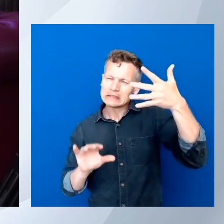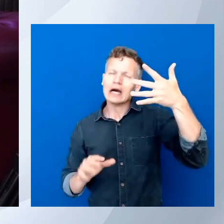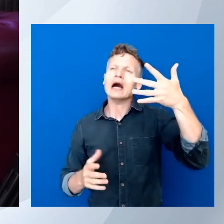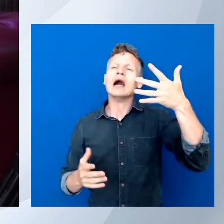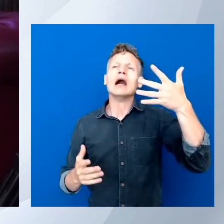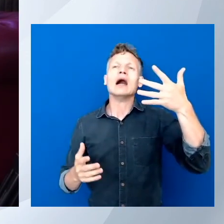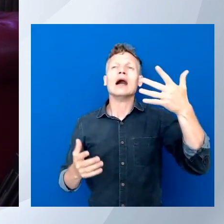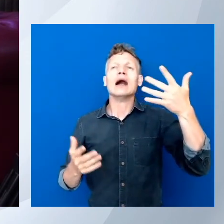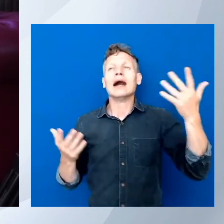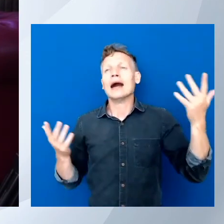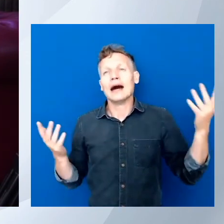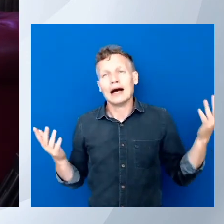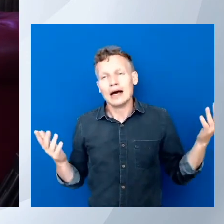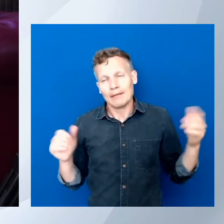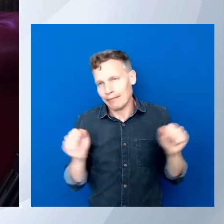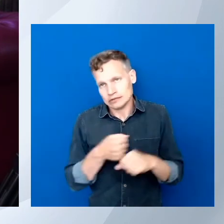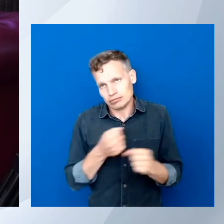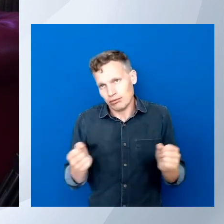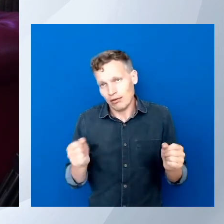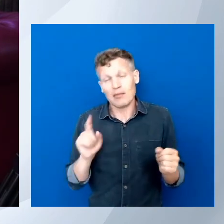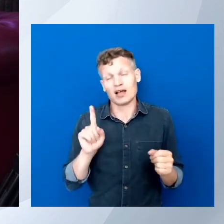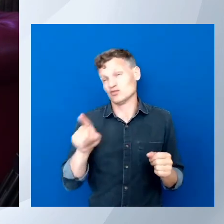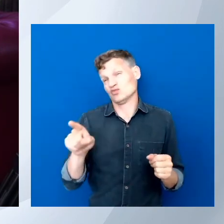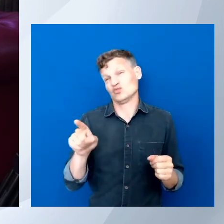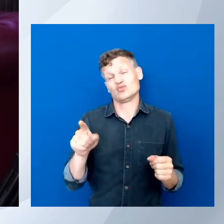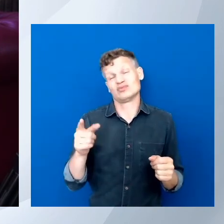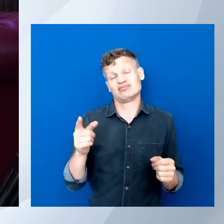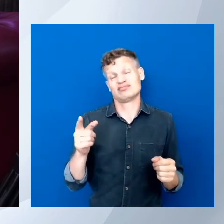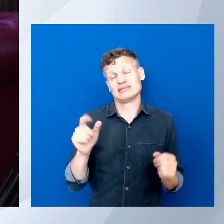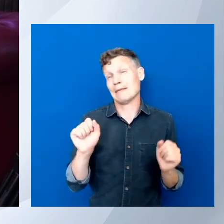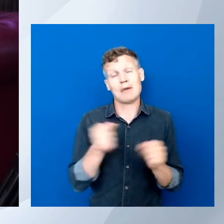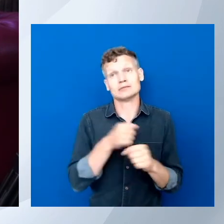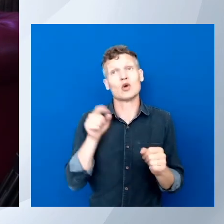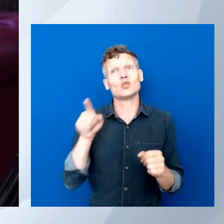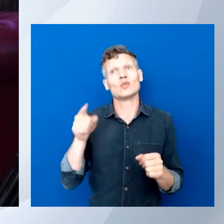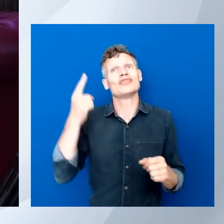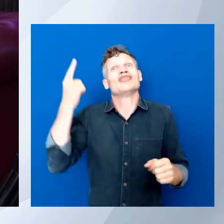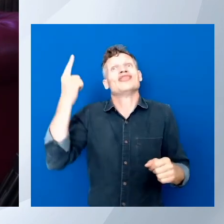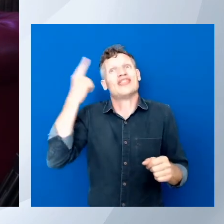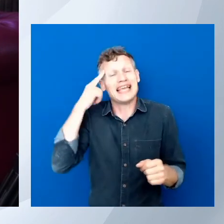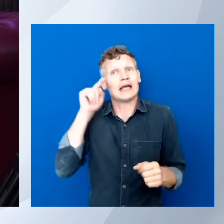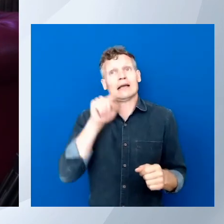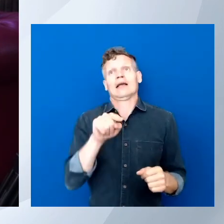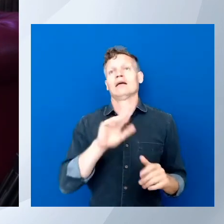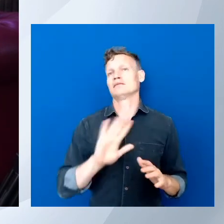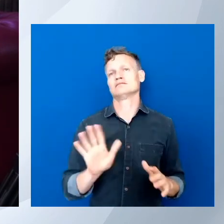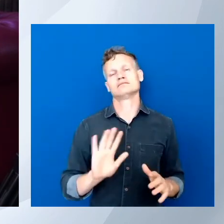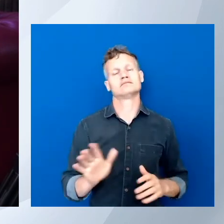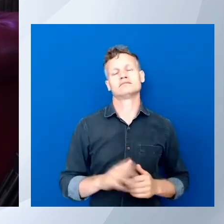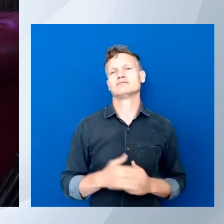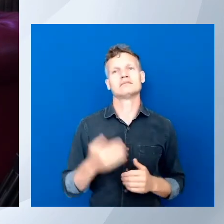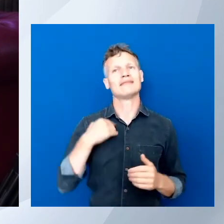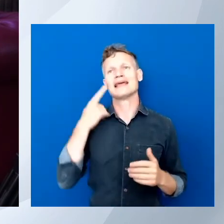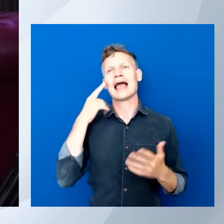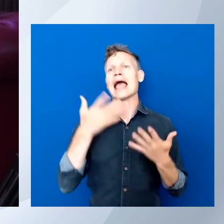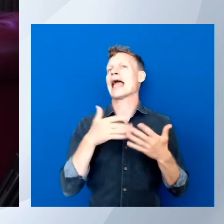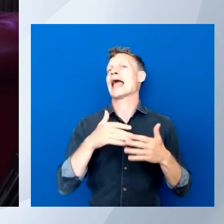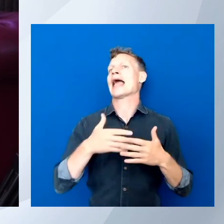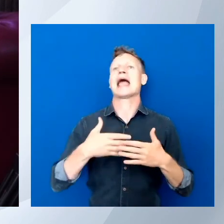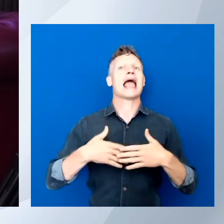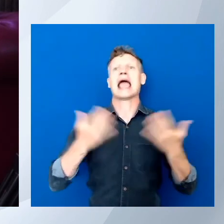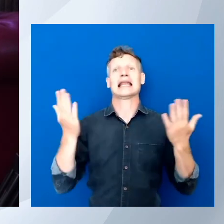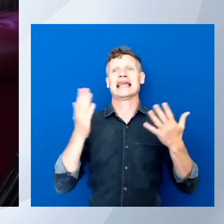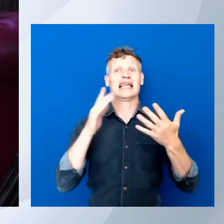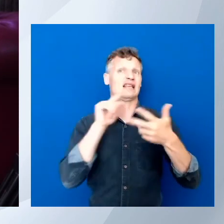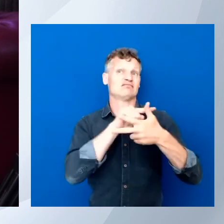pretty dangerous to make any assumptions about that. I would actually use an explainer anytime I train a model, just to verify for myself